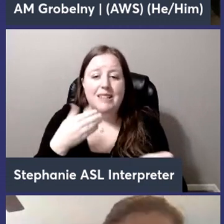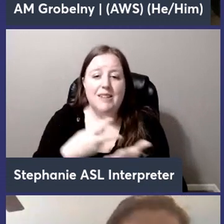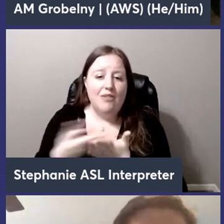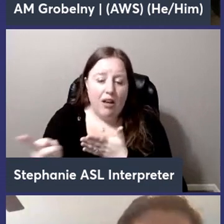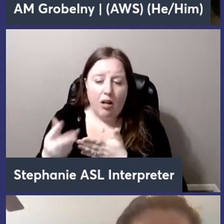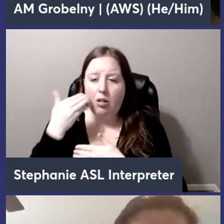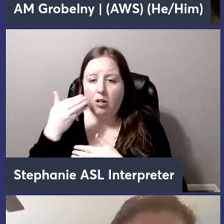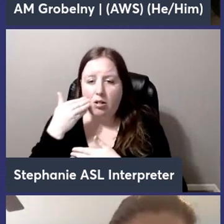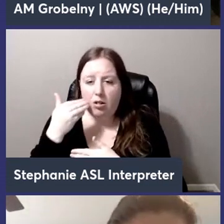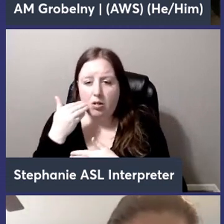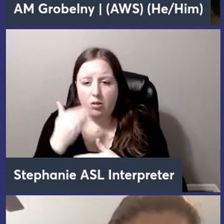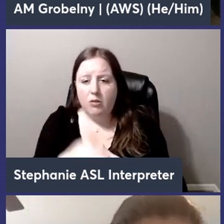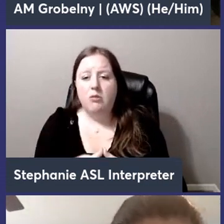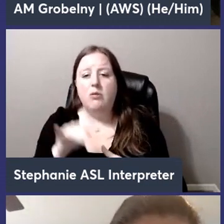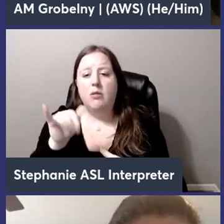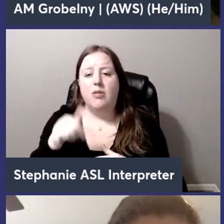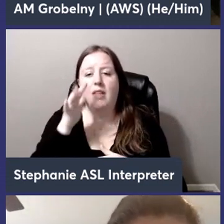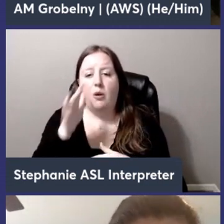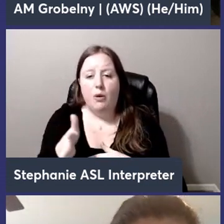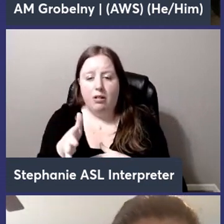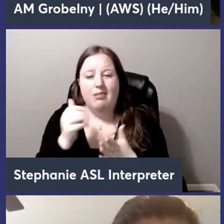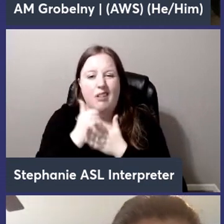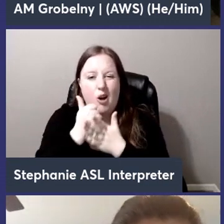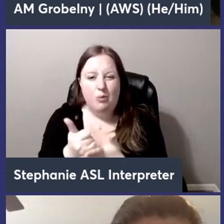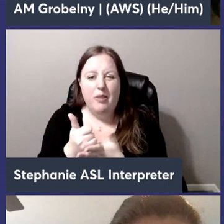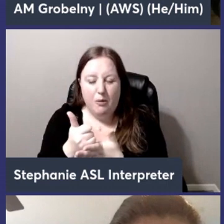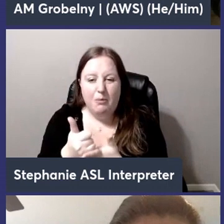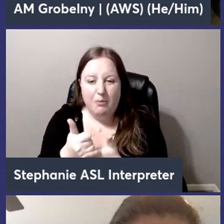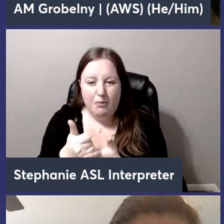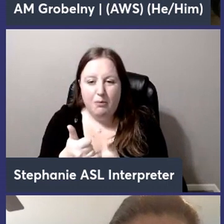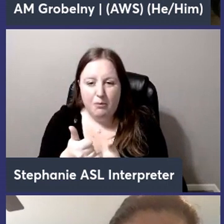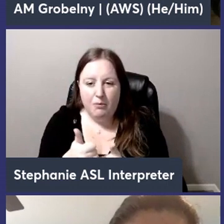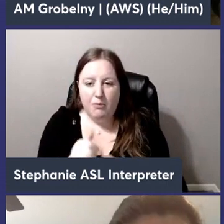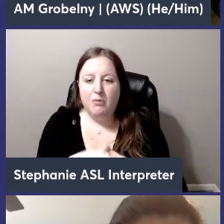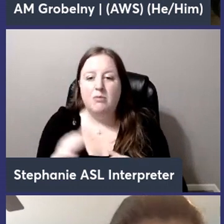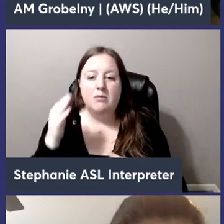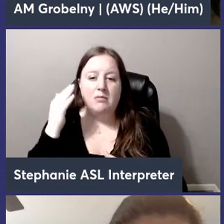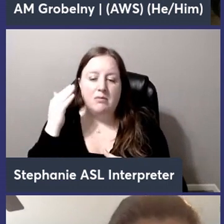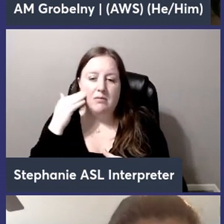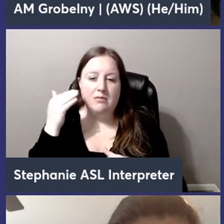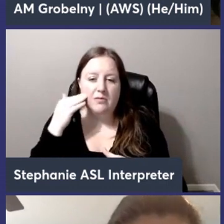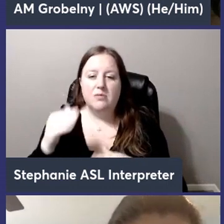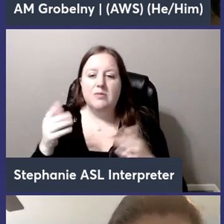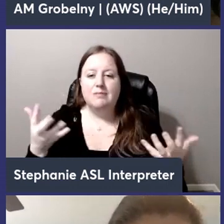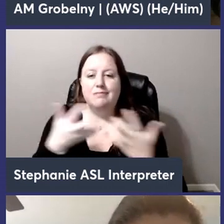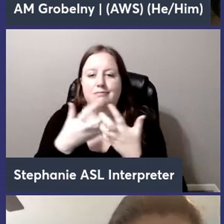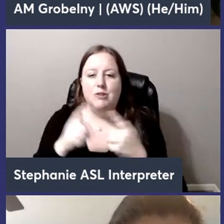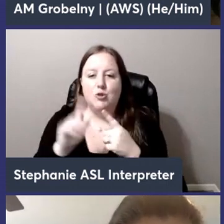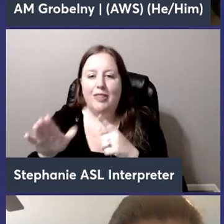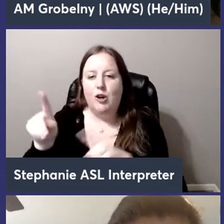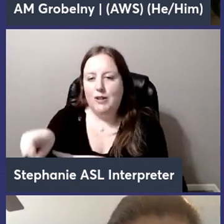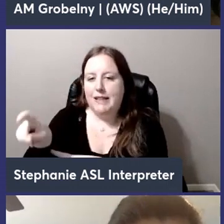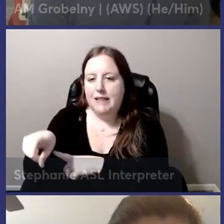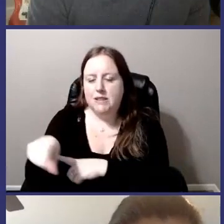that. You know, this would basically help them, you know, cater to their needs. So what's